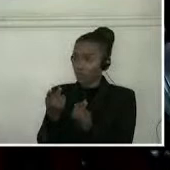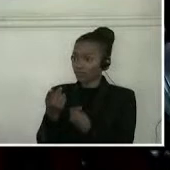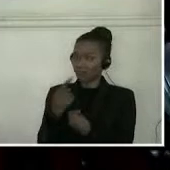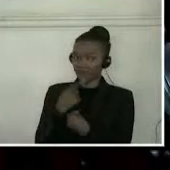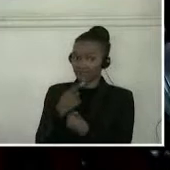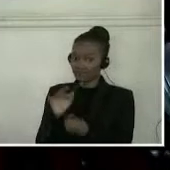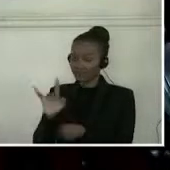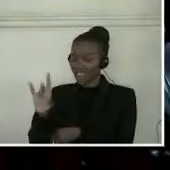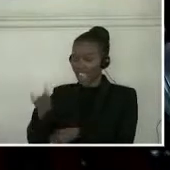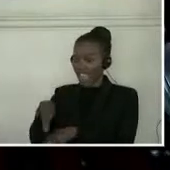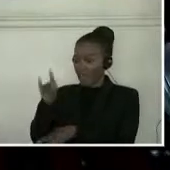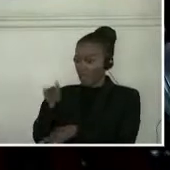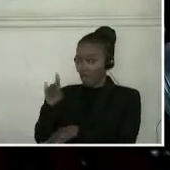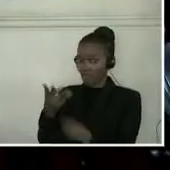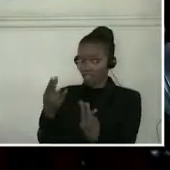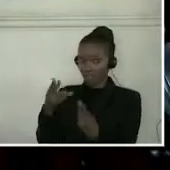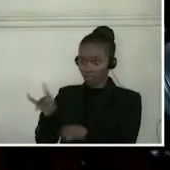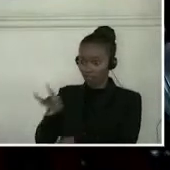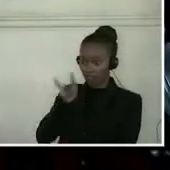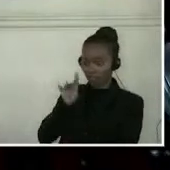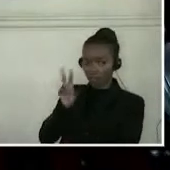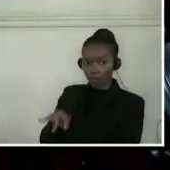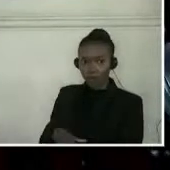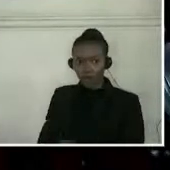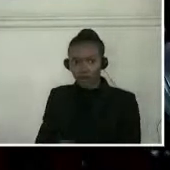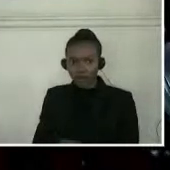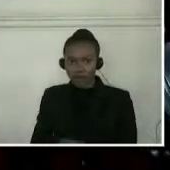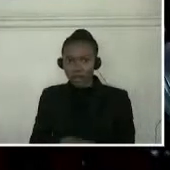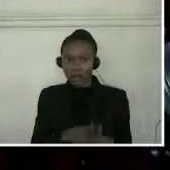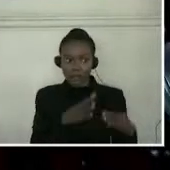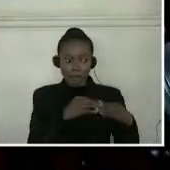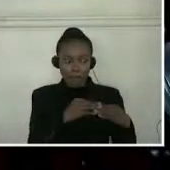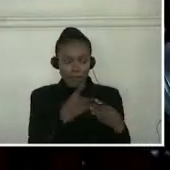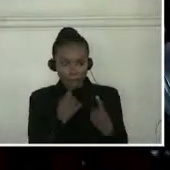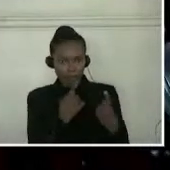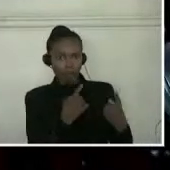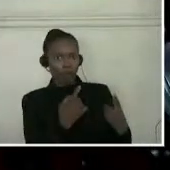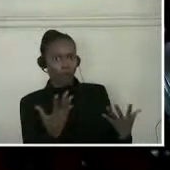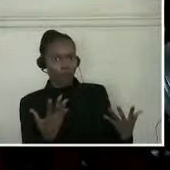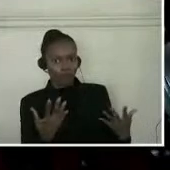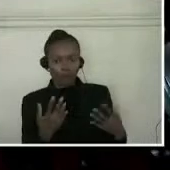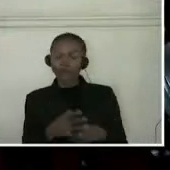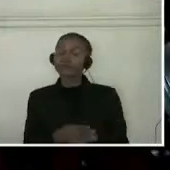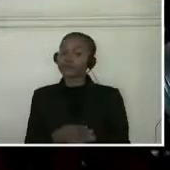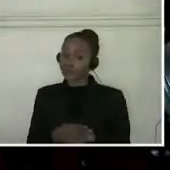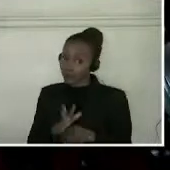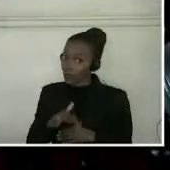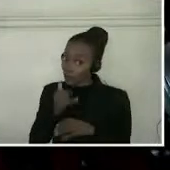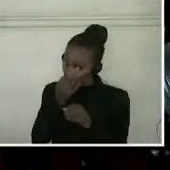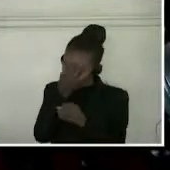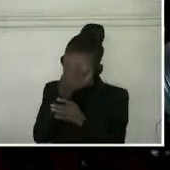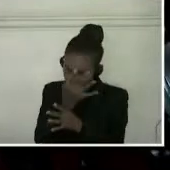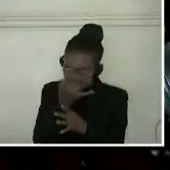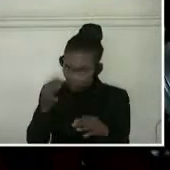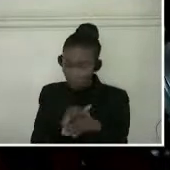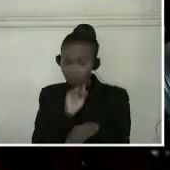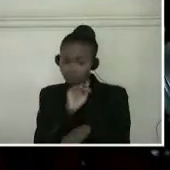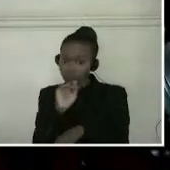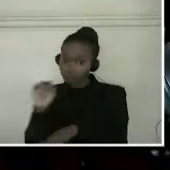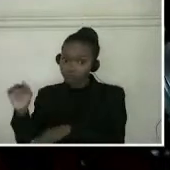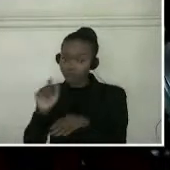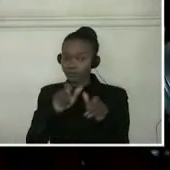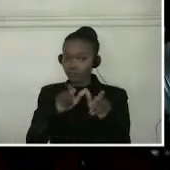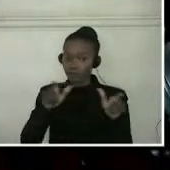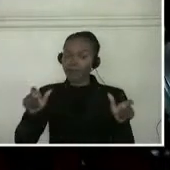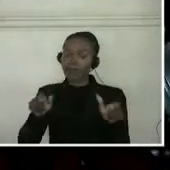as our chairperson the letters it may on behalf of the ifp i do want to upfront remind the authorities will be allocated